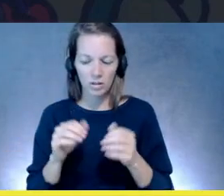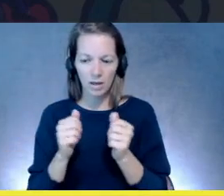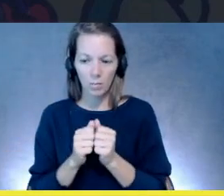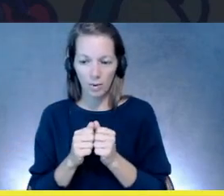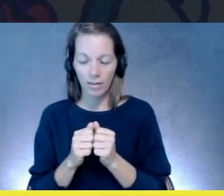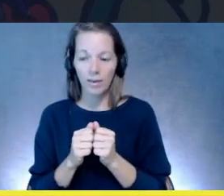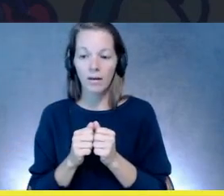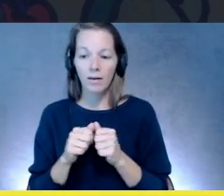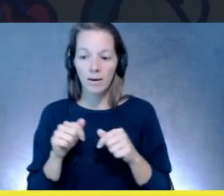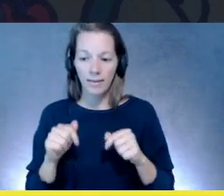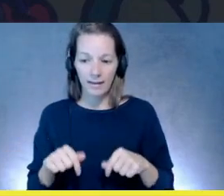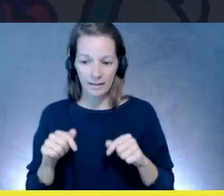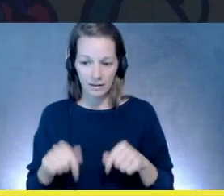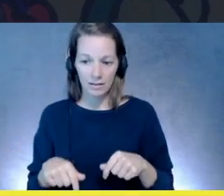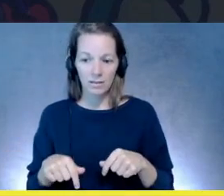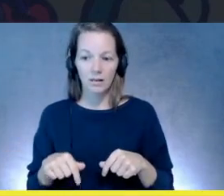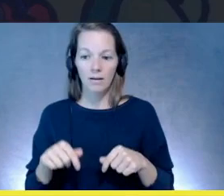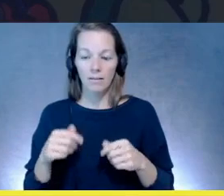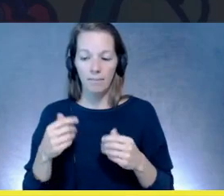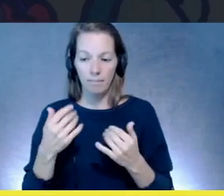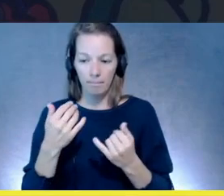this month's issue.